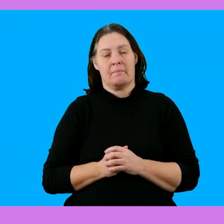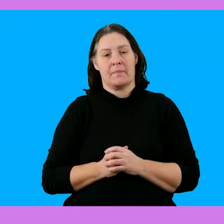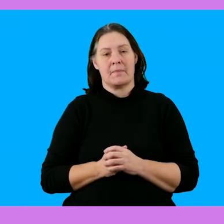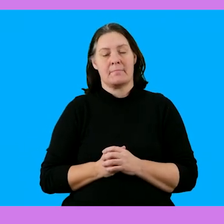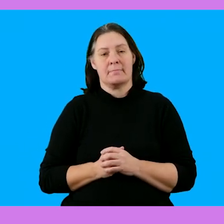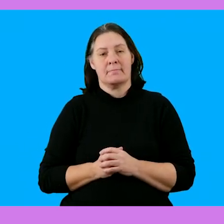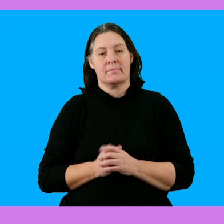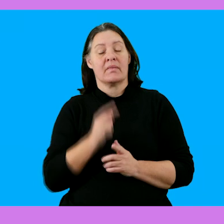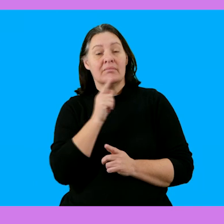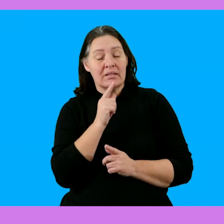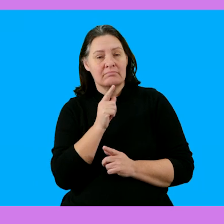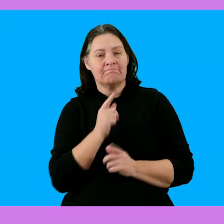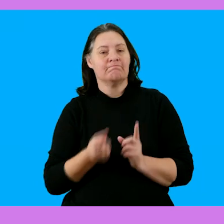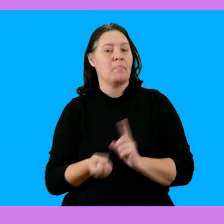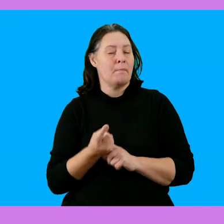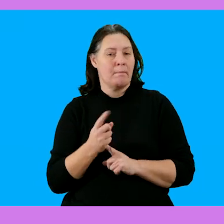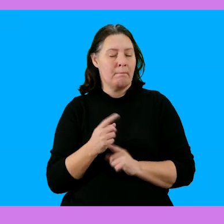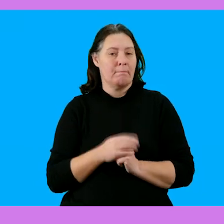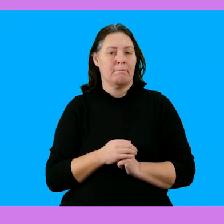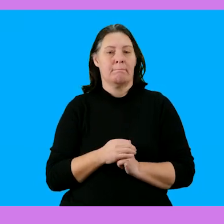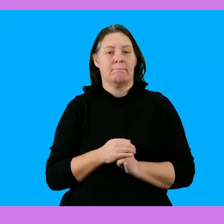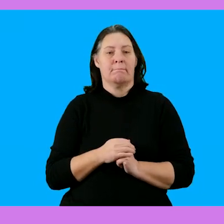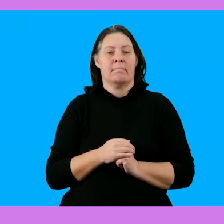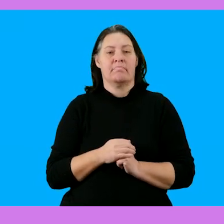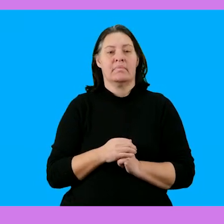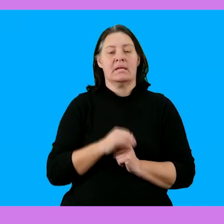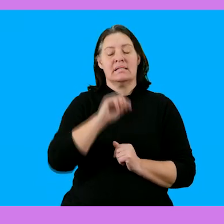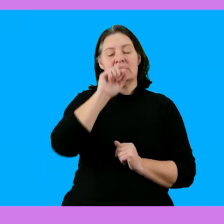Right, so the other income, that will consist of